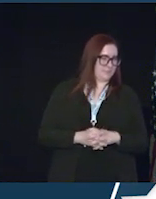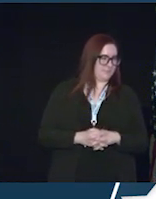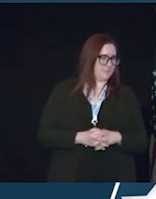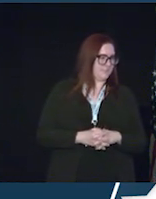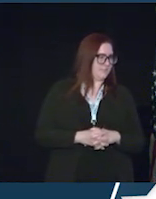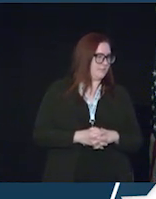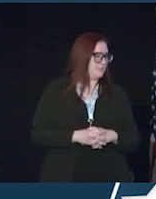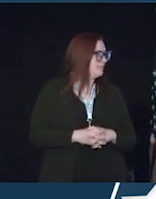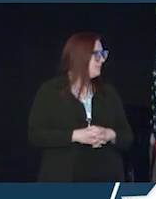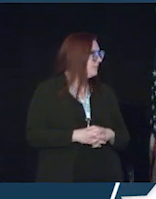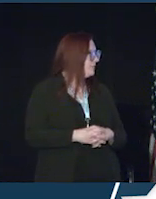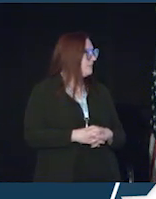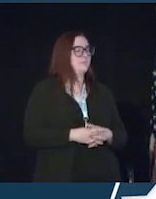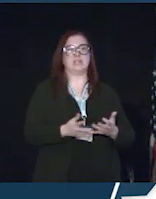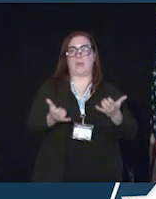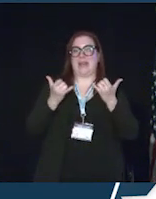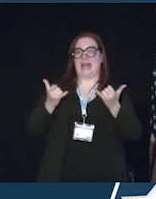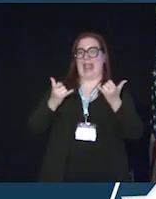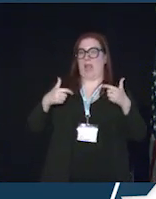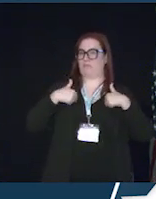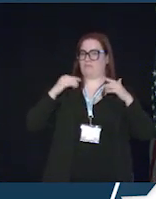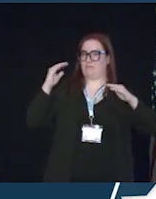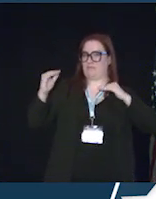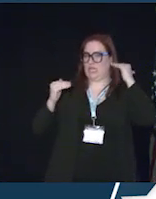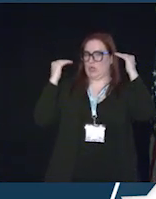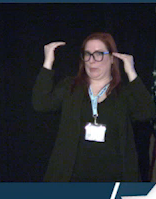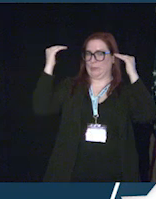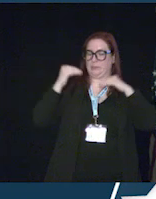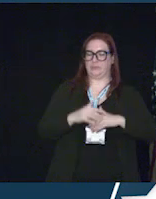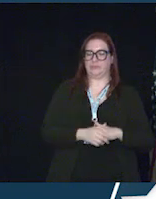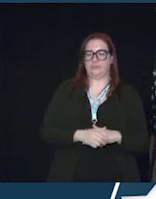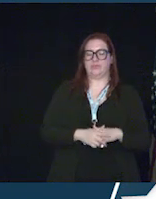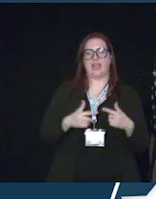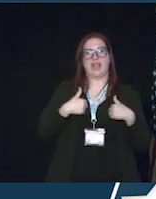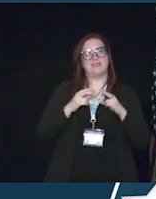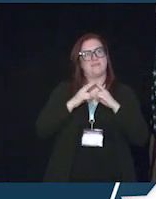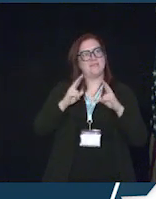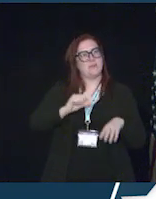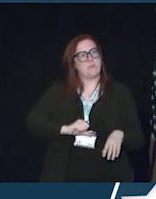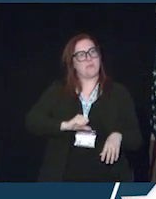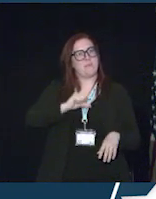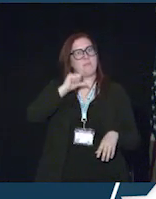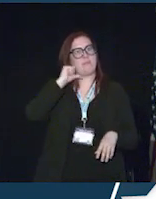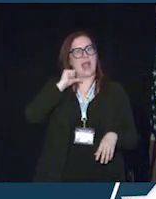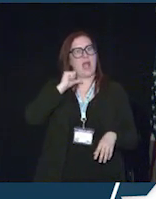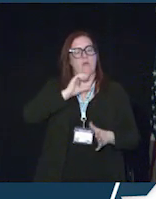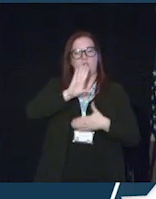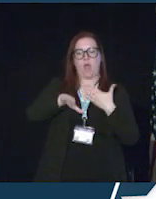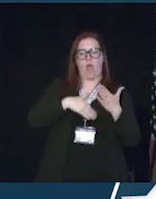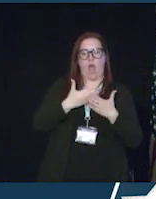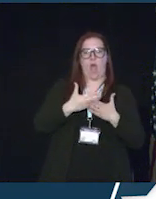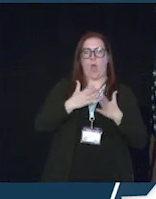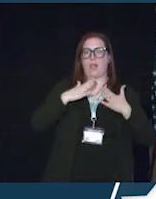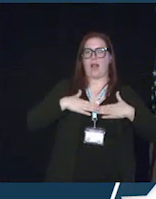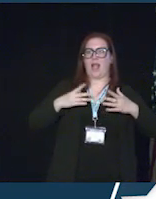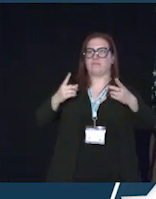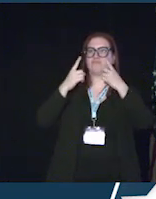As my adult, I am so proud I have accomplished in